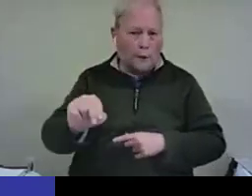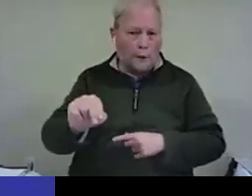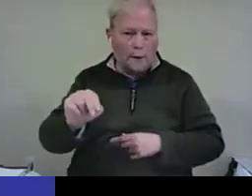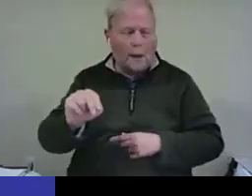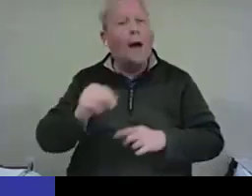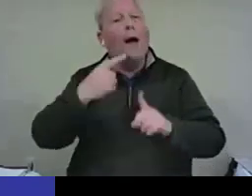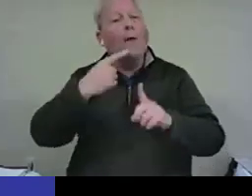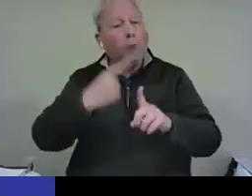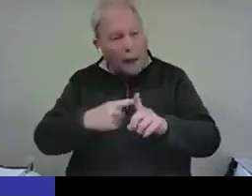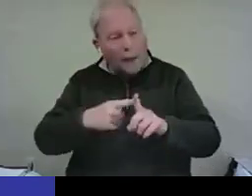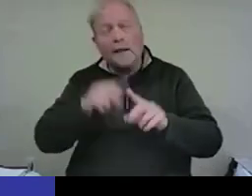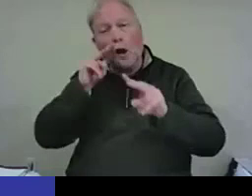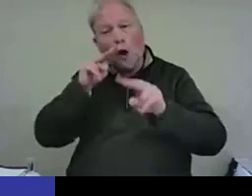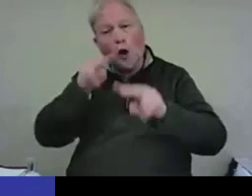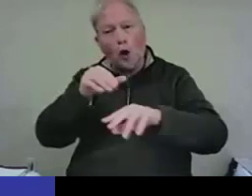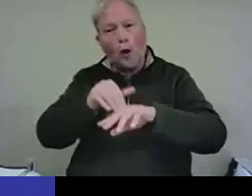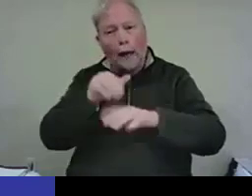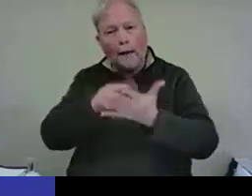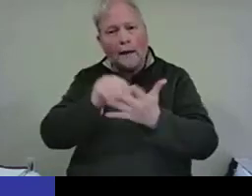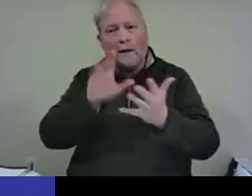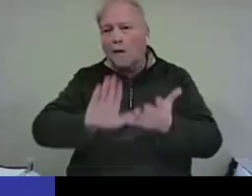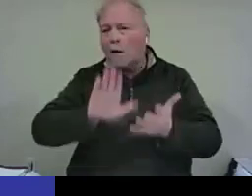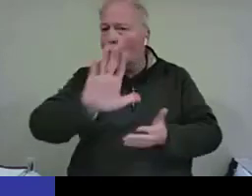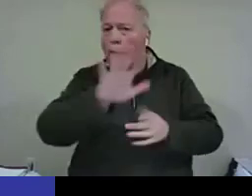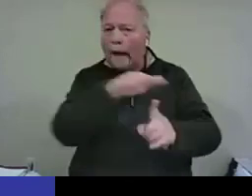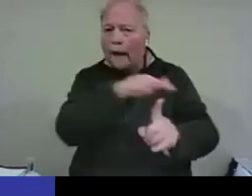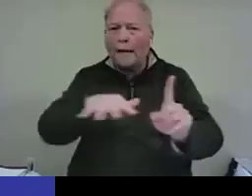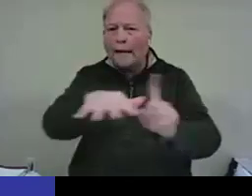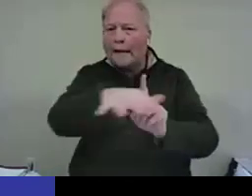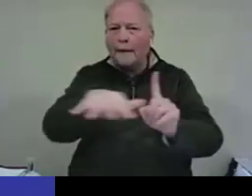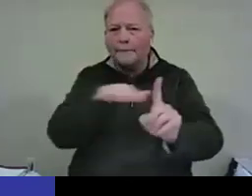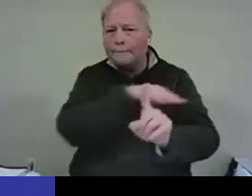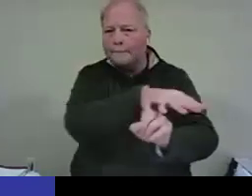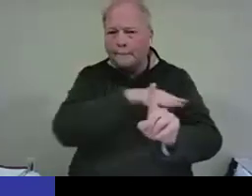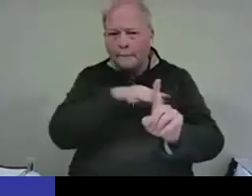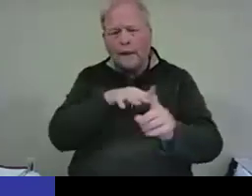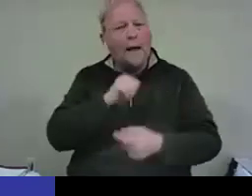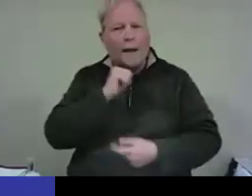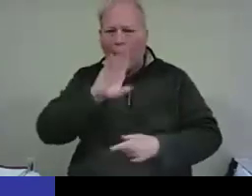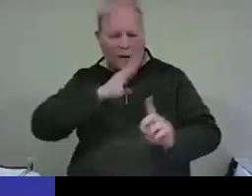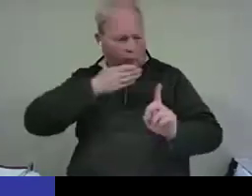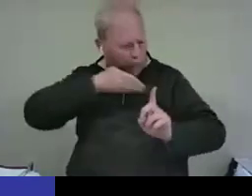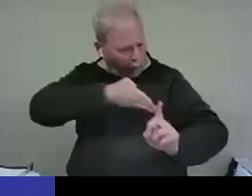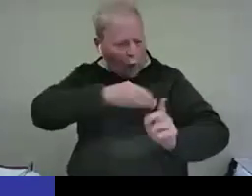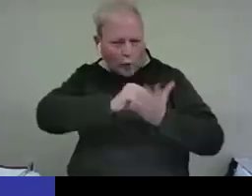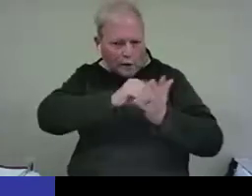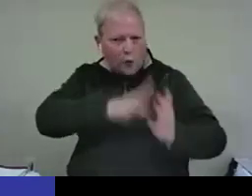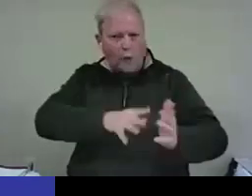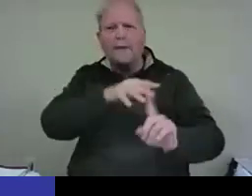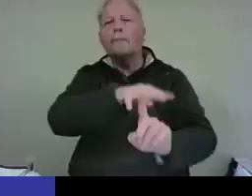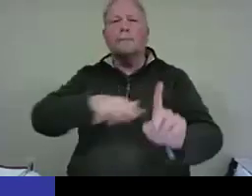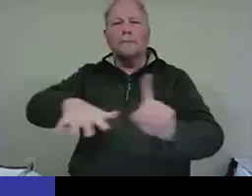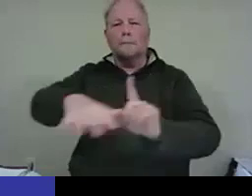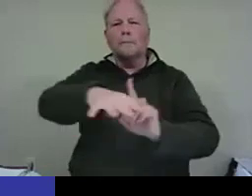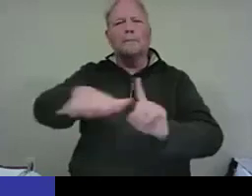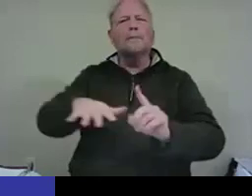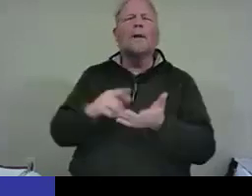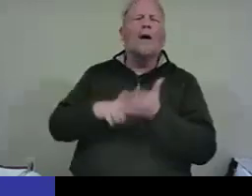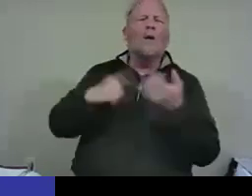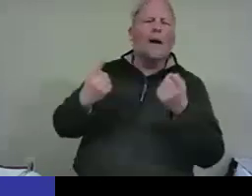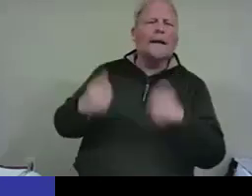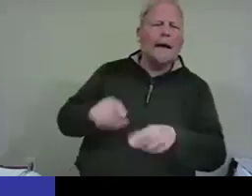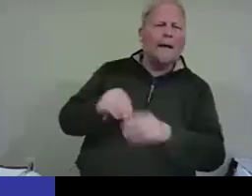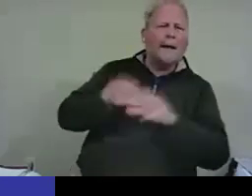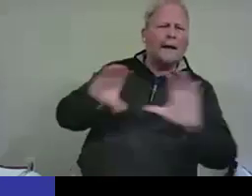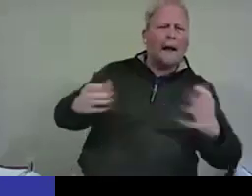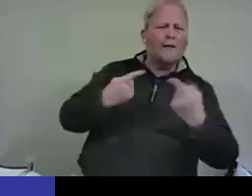You're not just observing with laser focus in on the student, you're observing ecological factors. What's going on in that classroom? What are